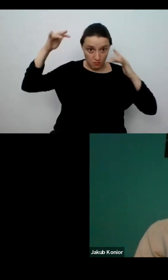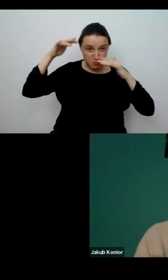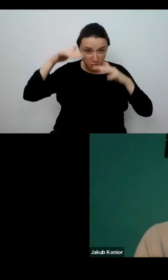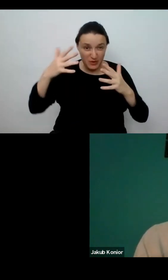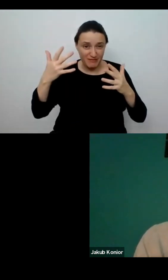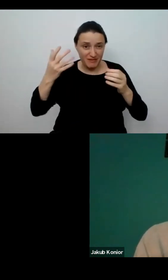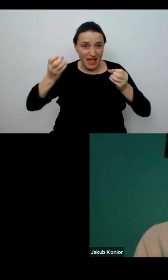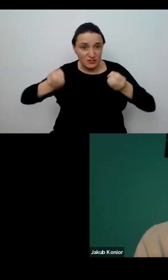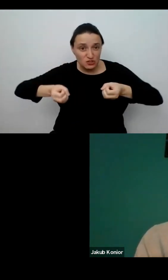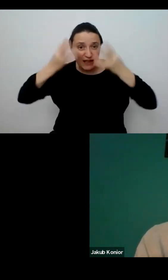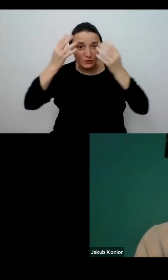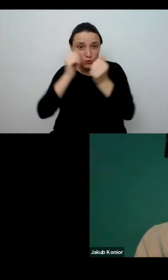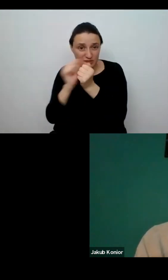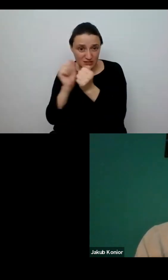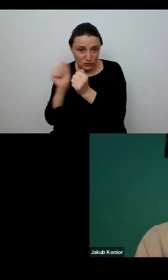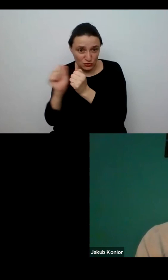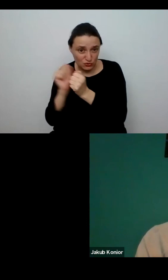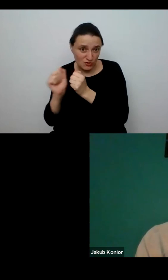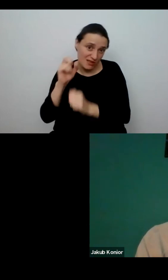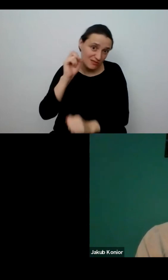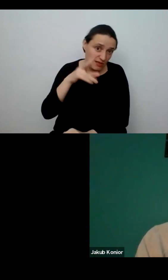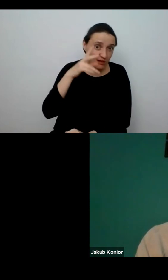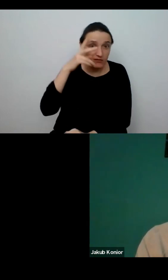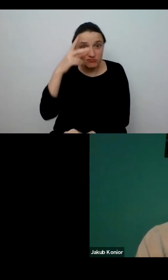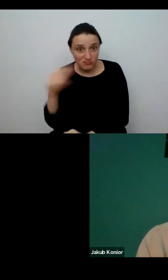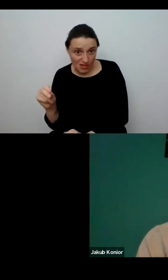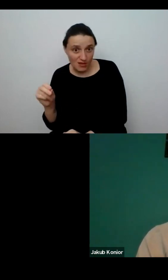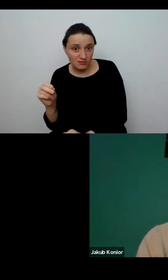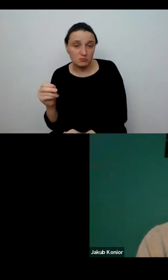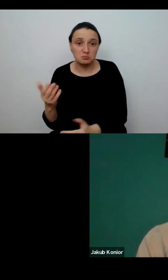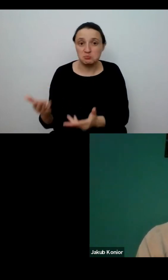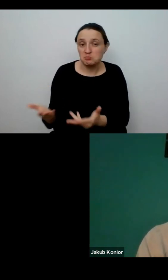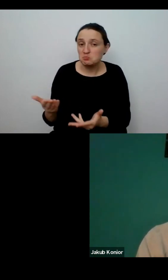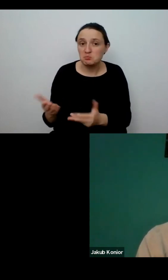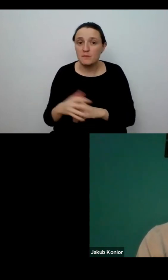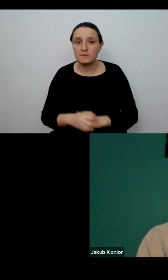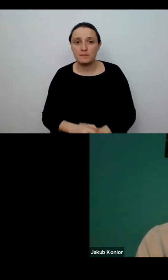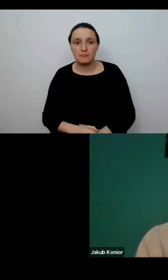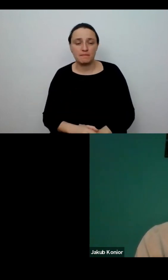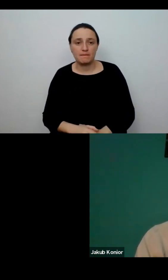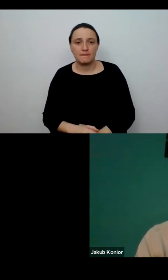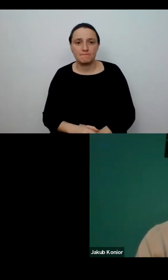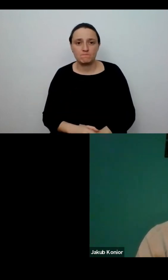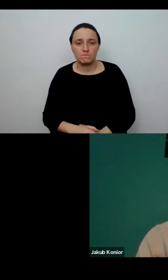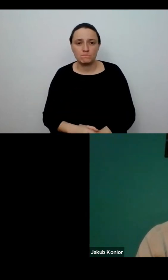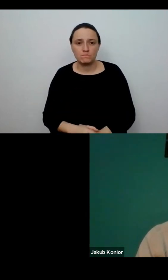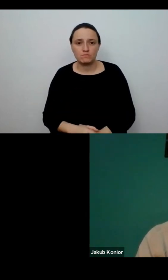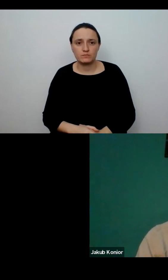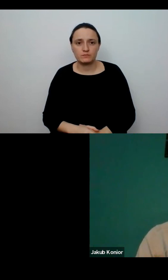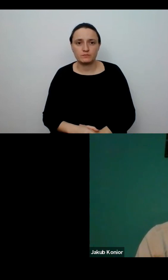is affecting the light pollution, and does that, do your maps, you